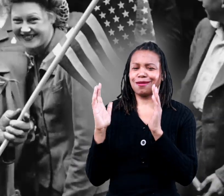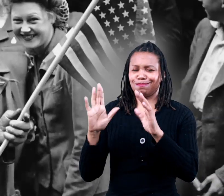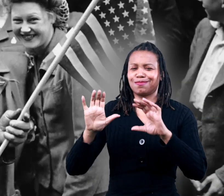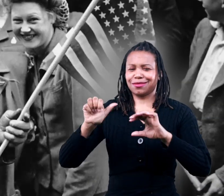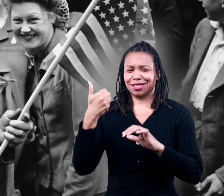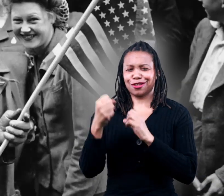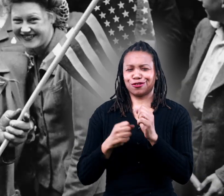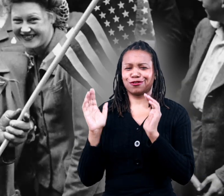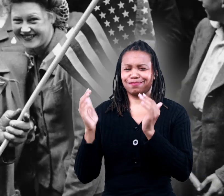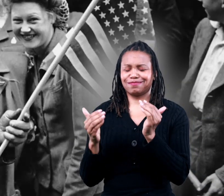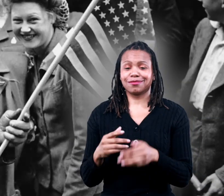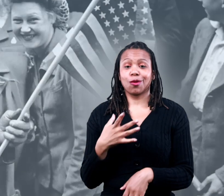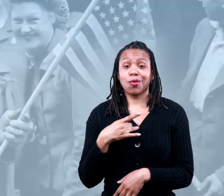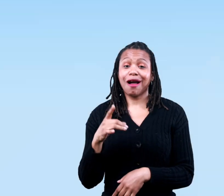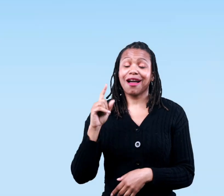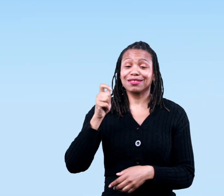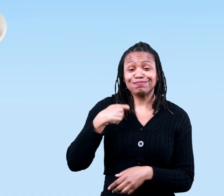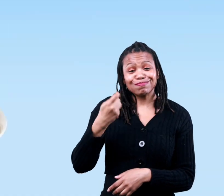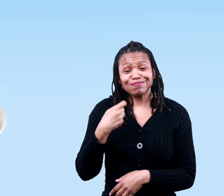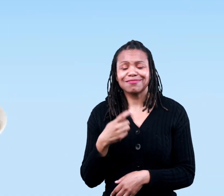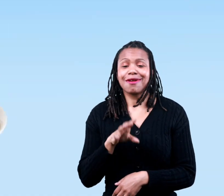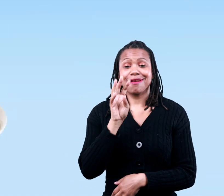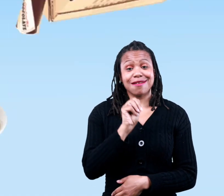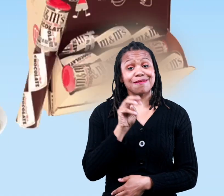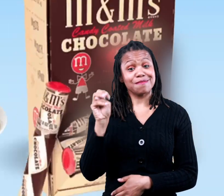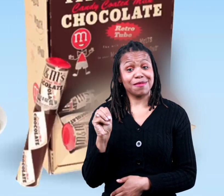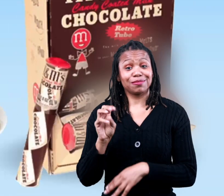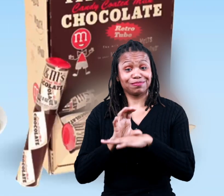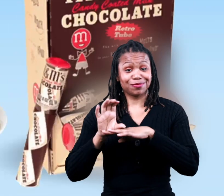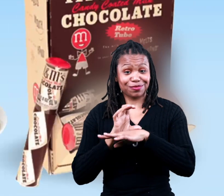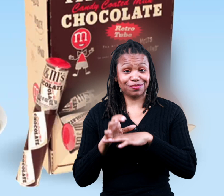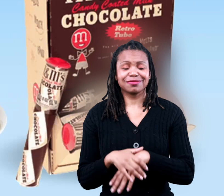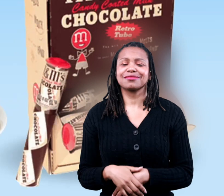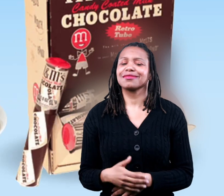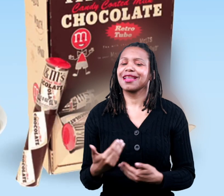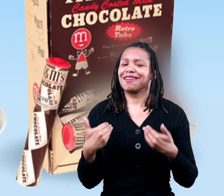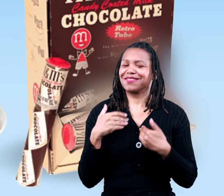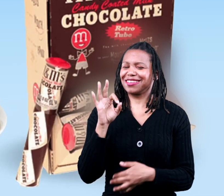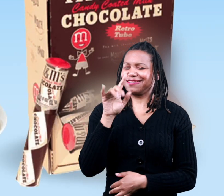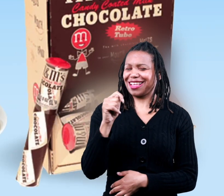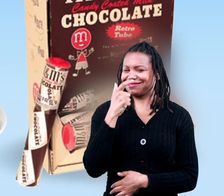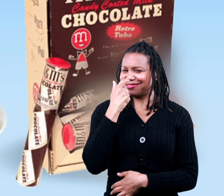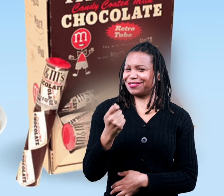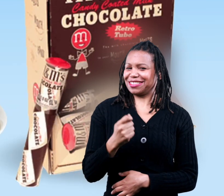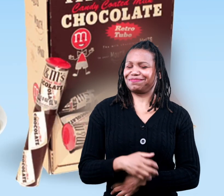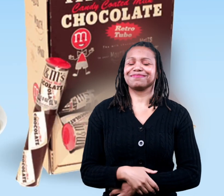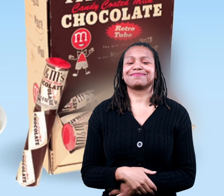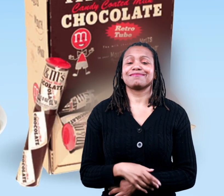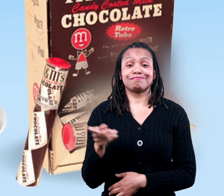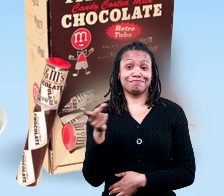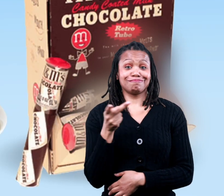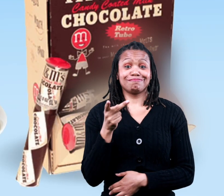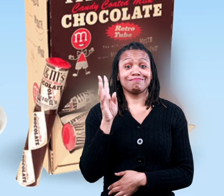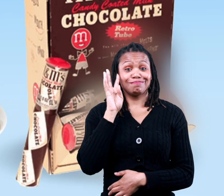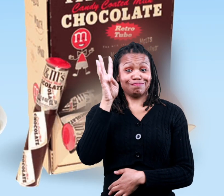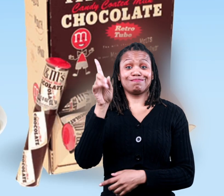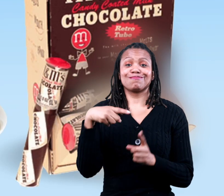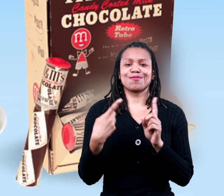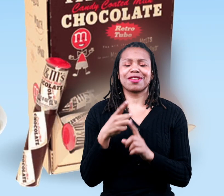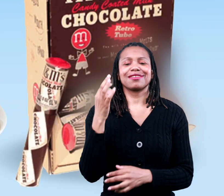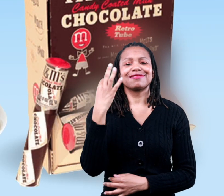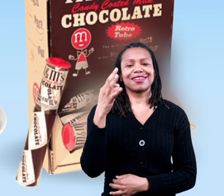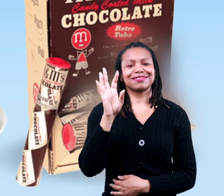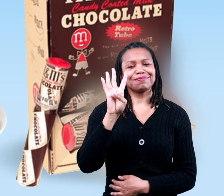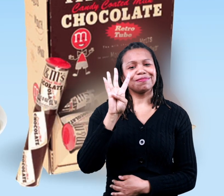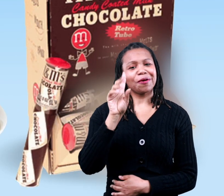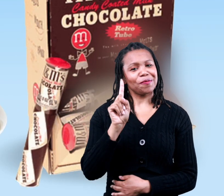happened during this decade. Do you like Cheerios? How about M&Ms? Here is an interesting fact. Both Cheerios